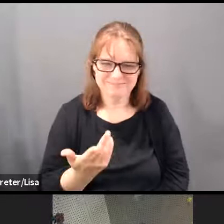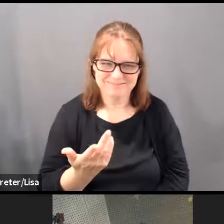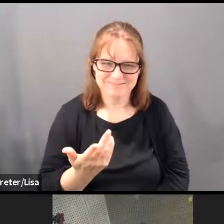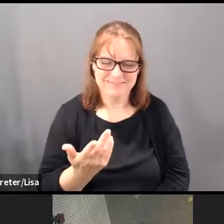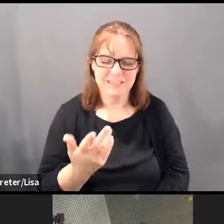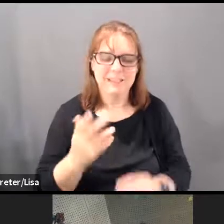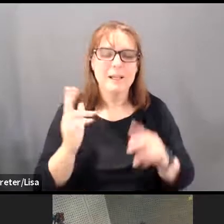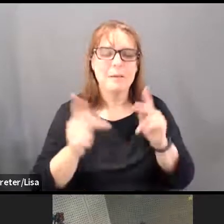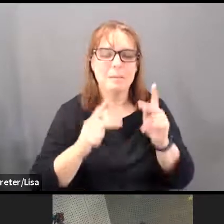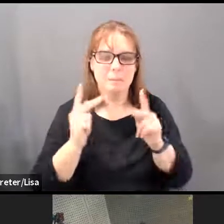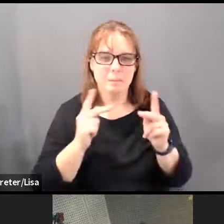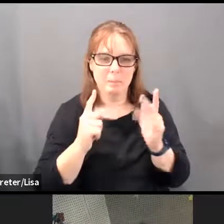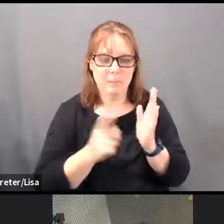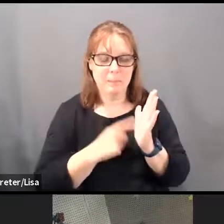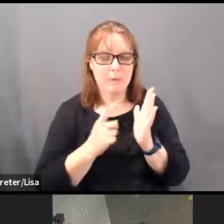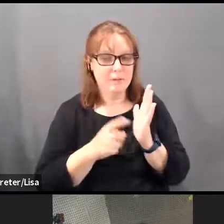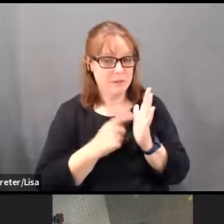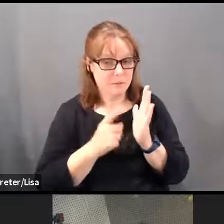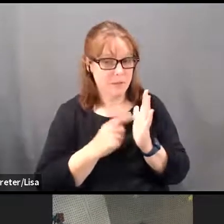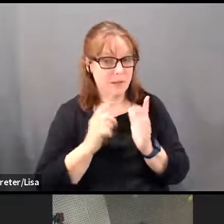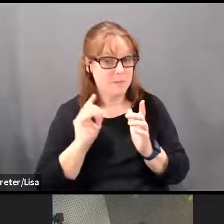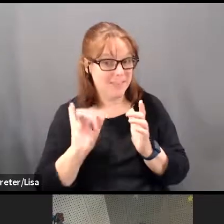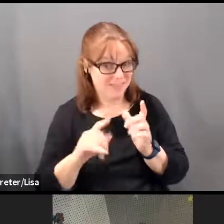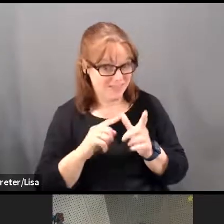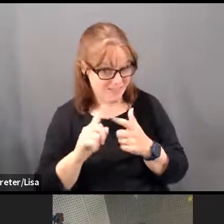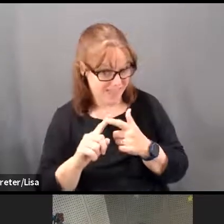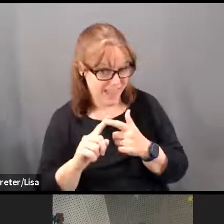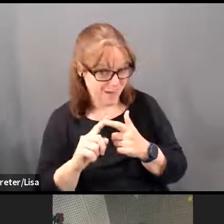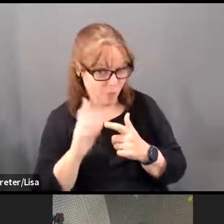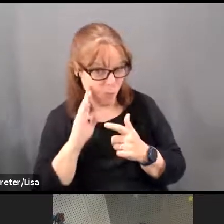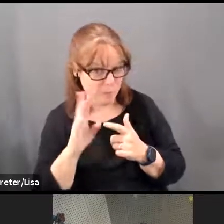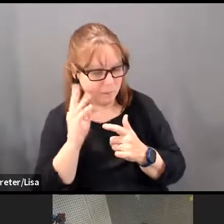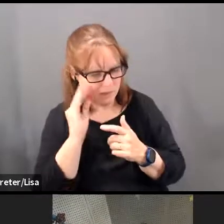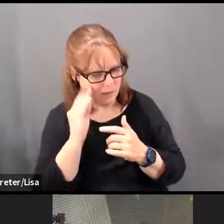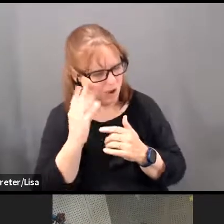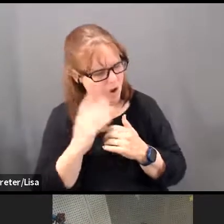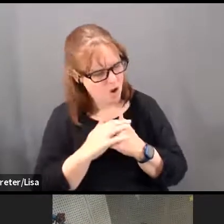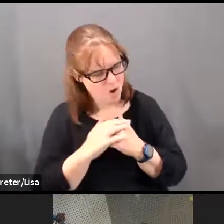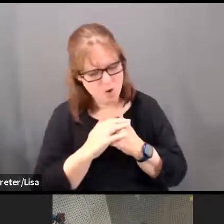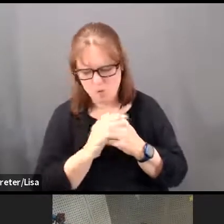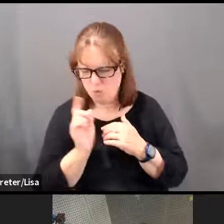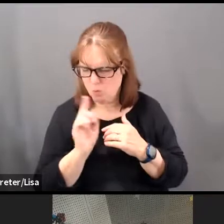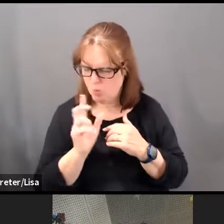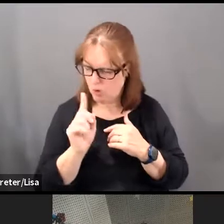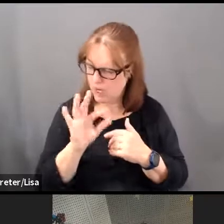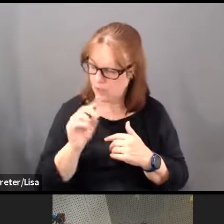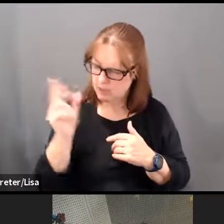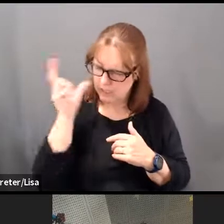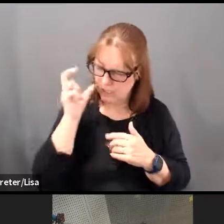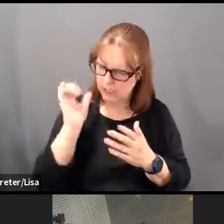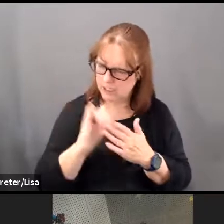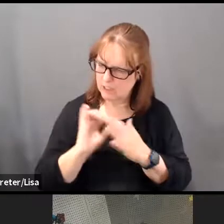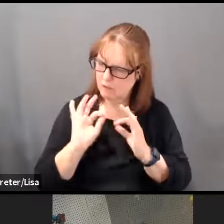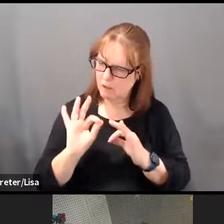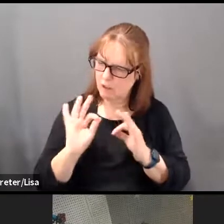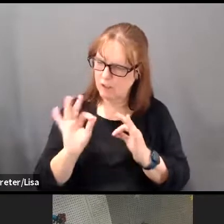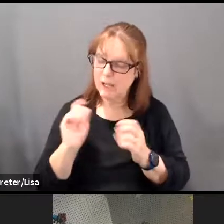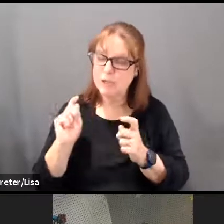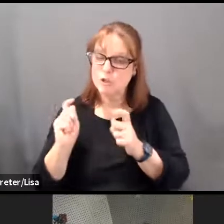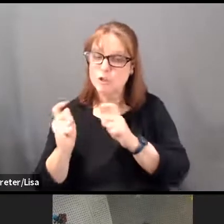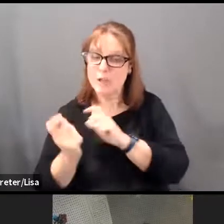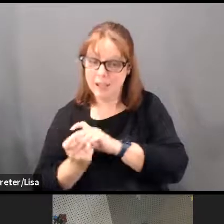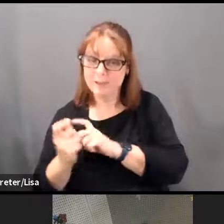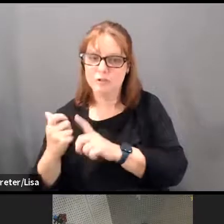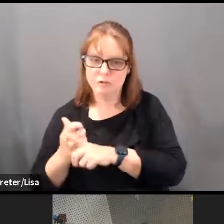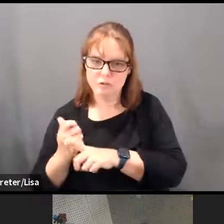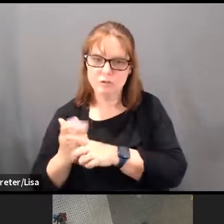getting in their own mind, well, maybe I should think differently about this. And I think this is one way to support people in doing it, but we want to be very nice to people. And one of the things